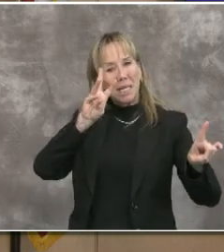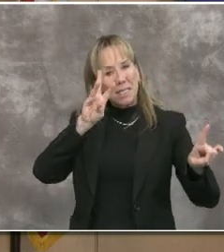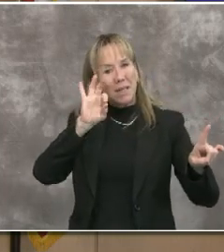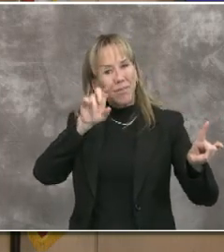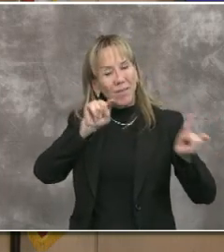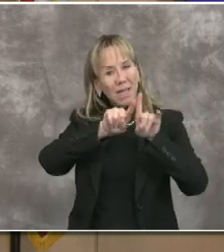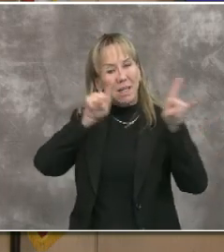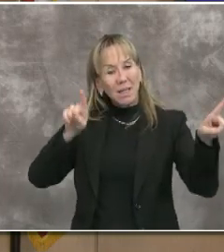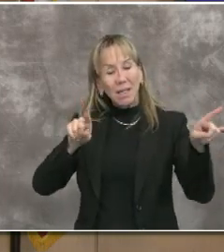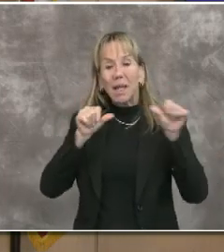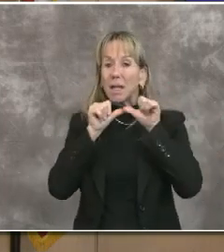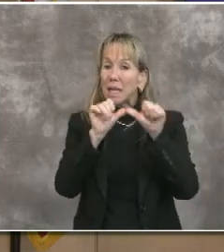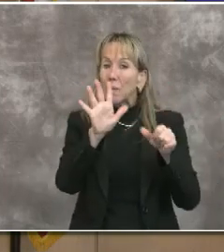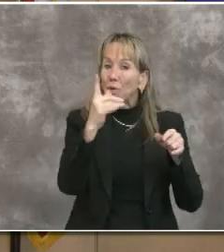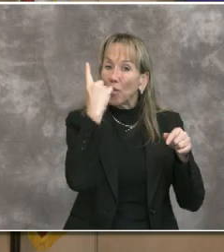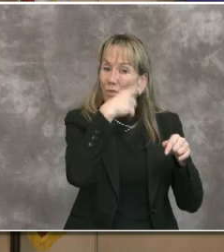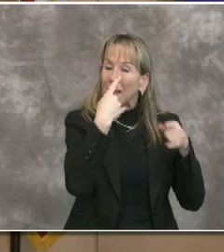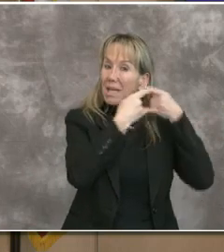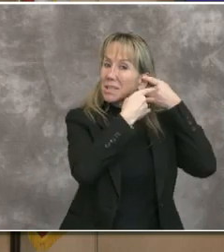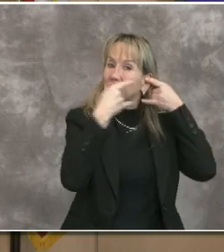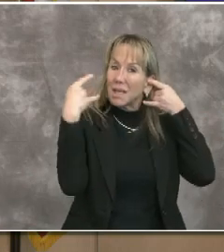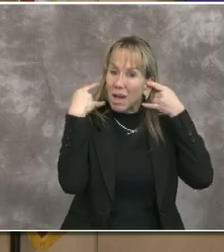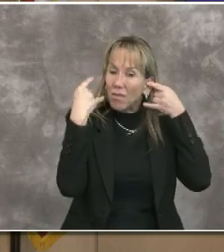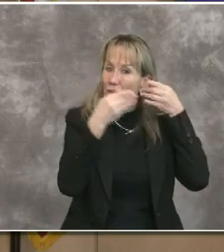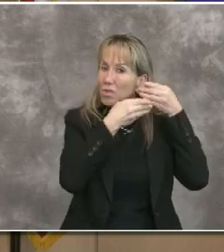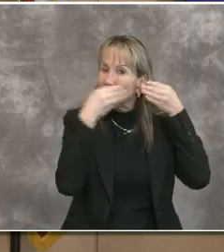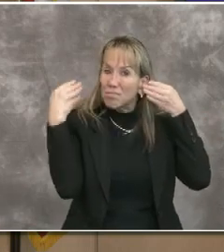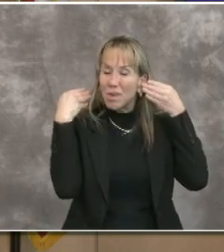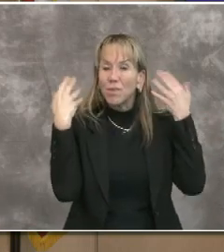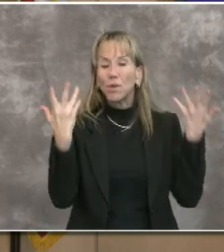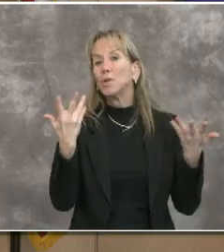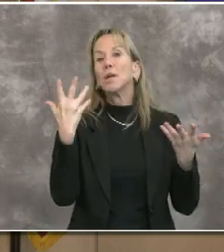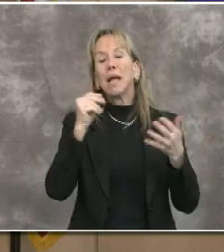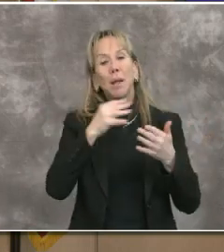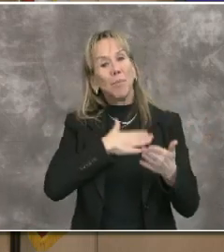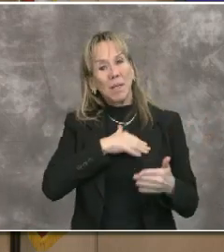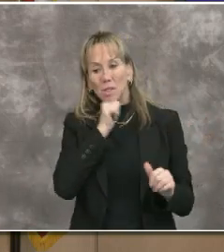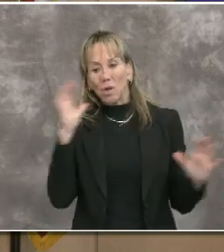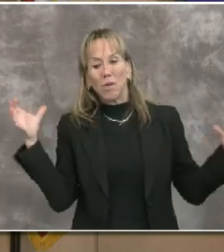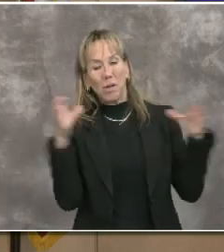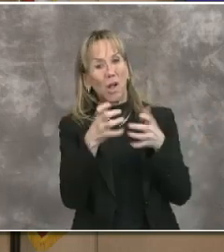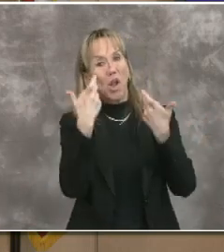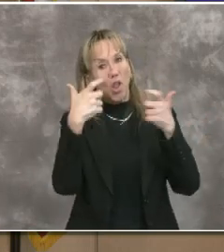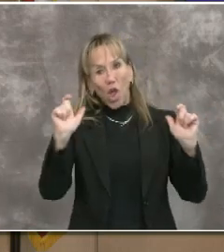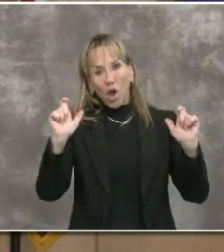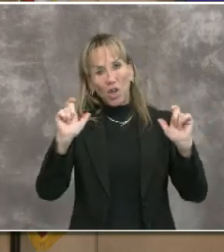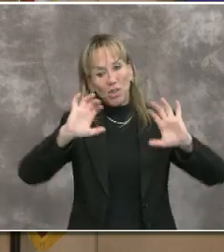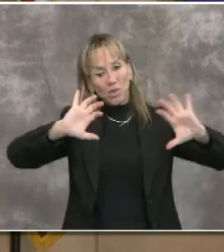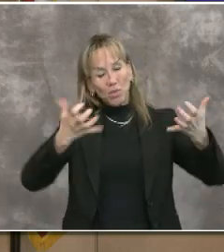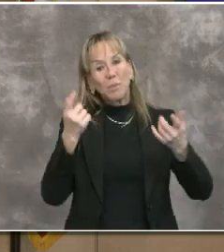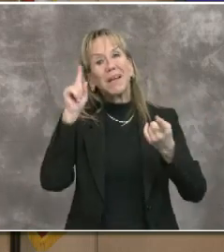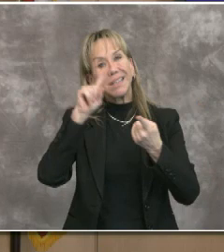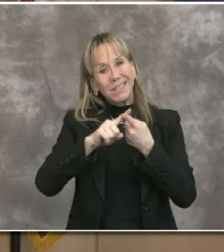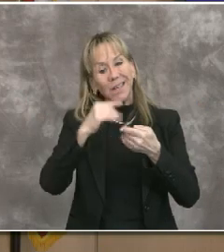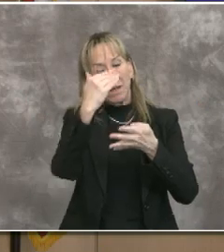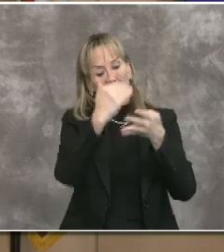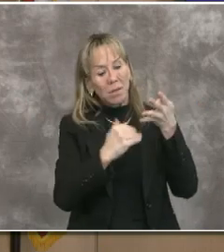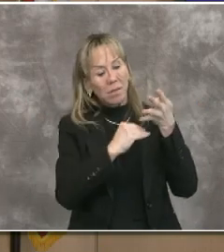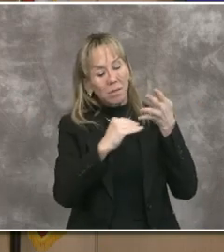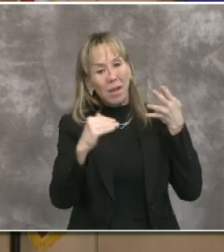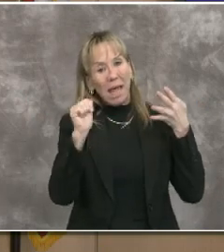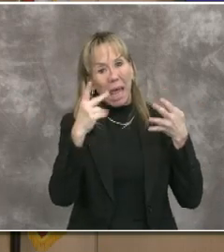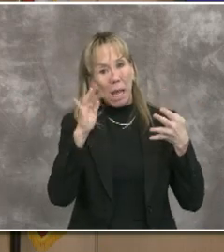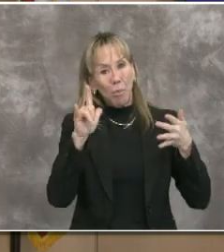please refrain from gathering in large groups until we get to the end of April. And this question is from Hunter Sowards from